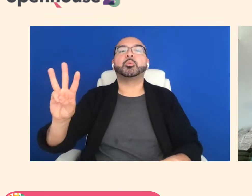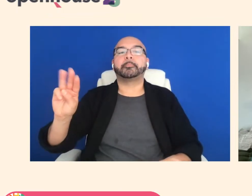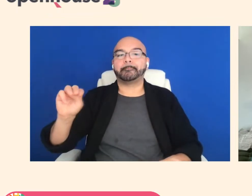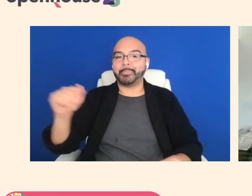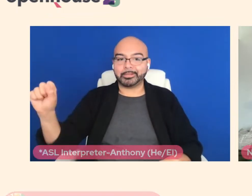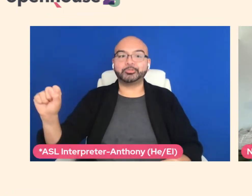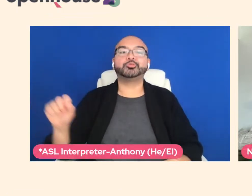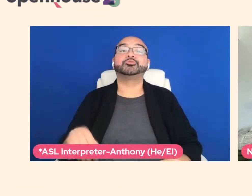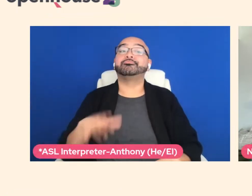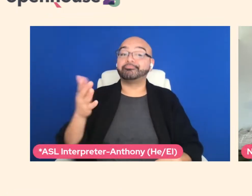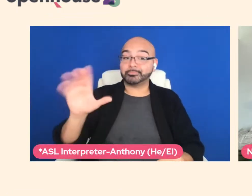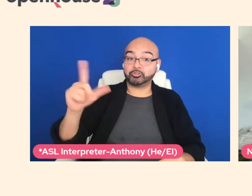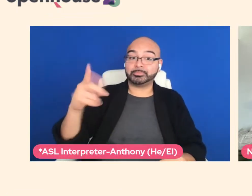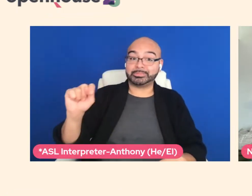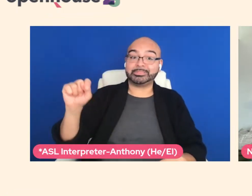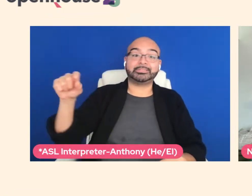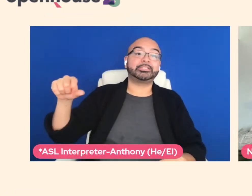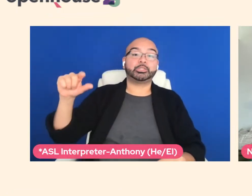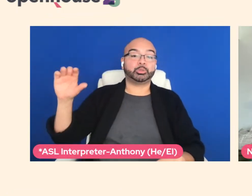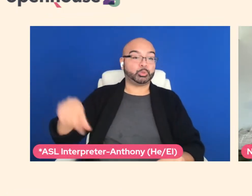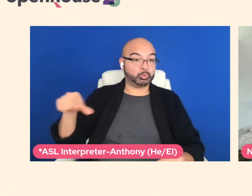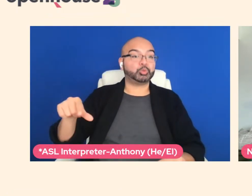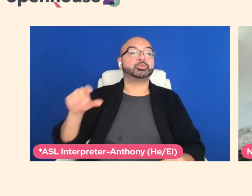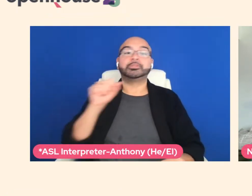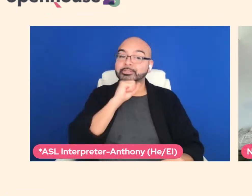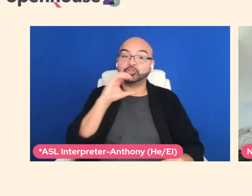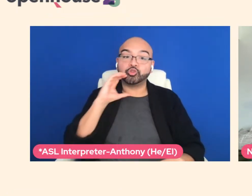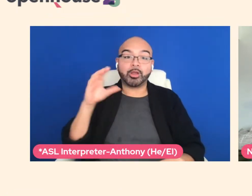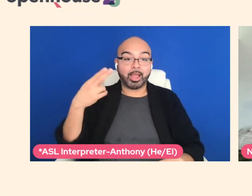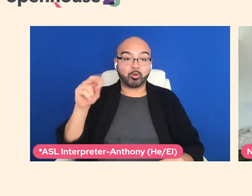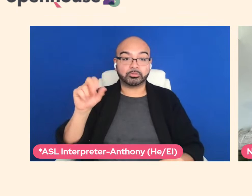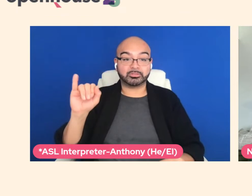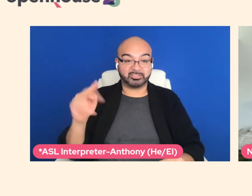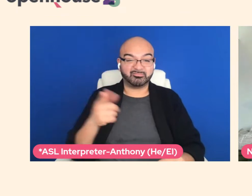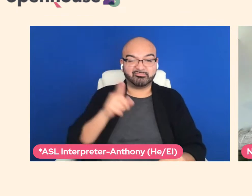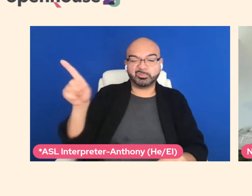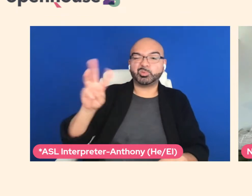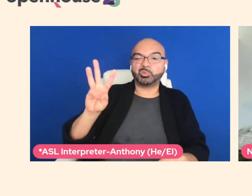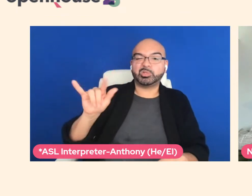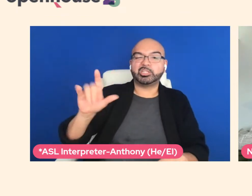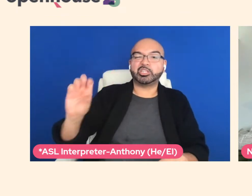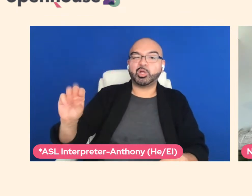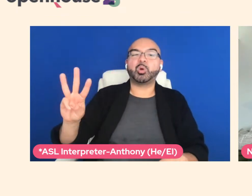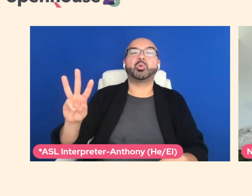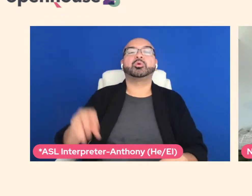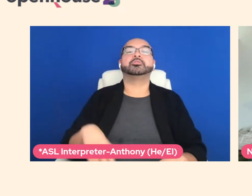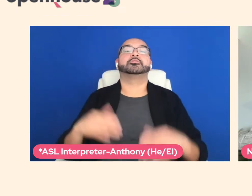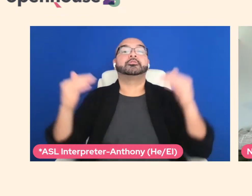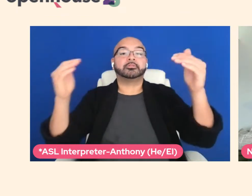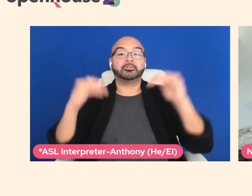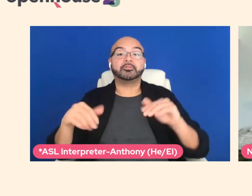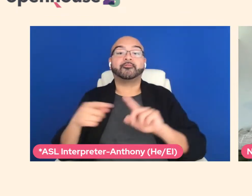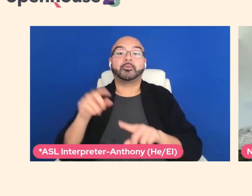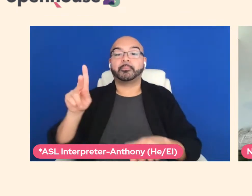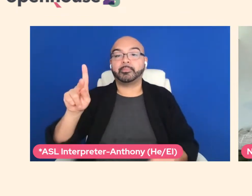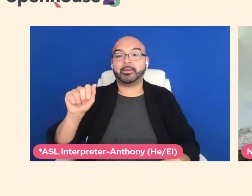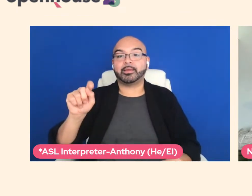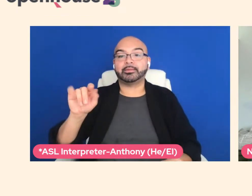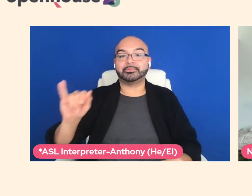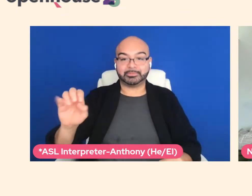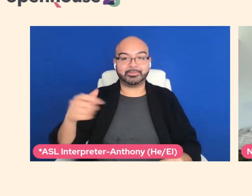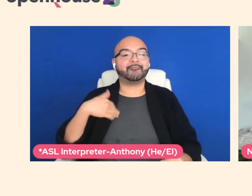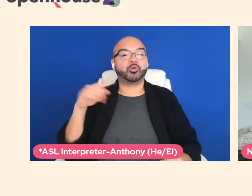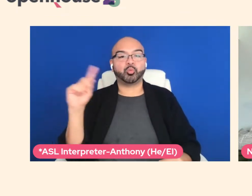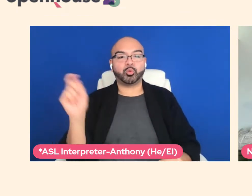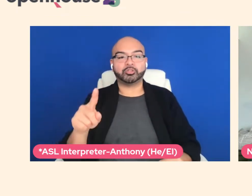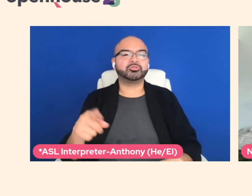Senior Housing Inc., you got it. They're in Willow. Um, from Katie, we have a question. What advice would you have for